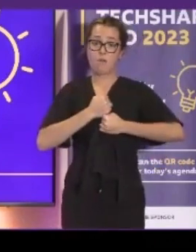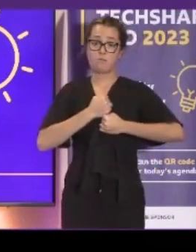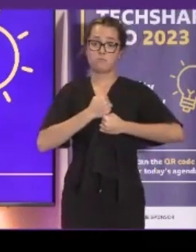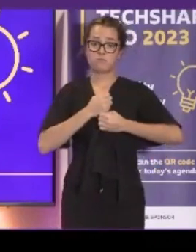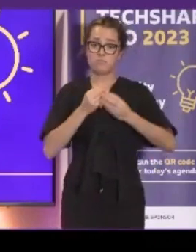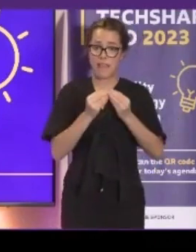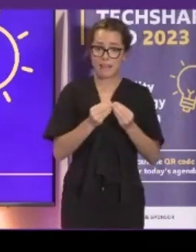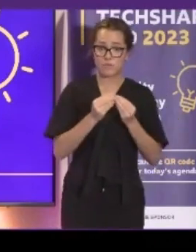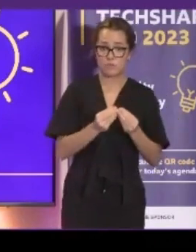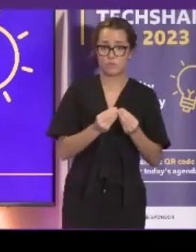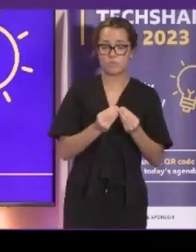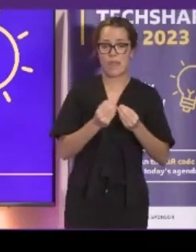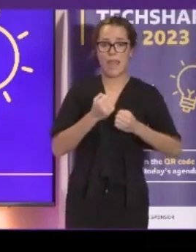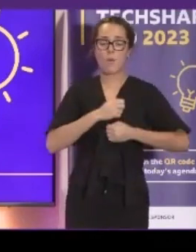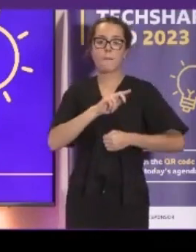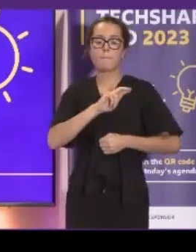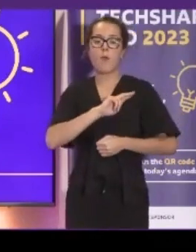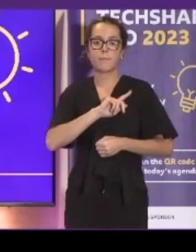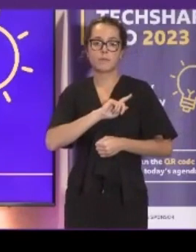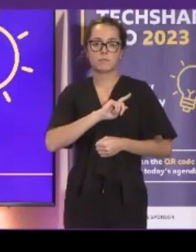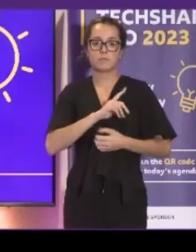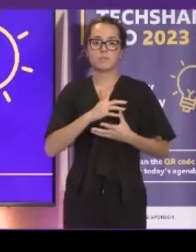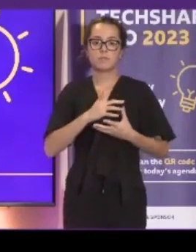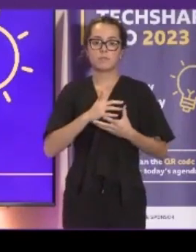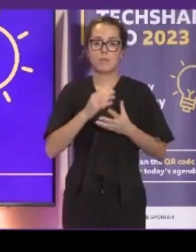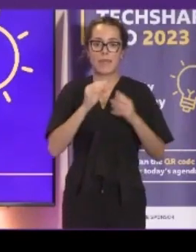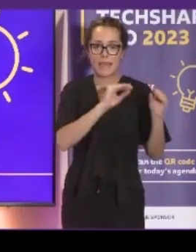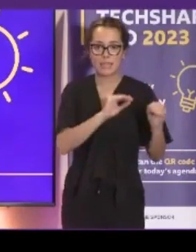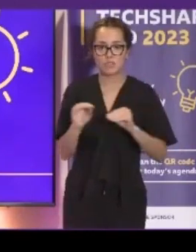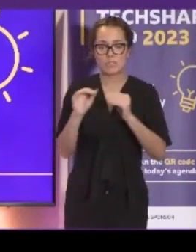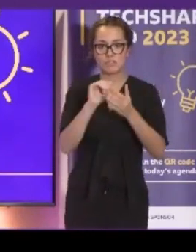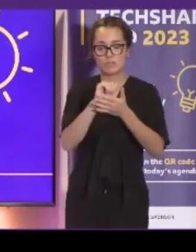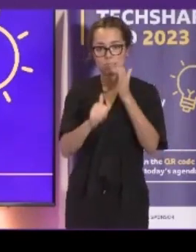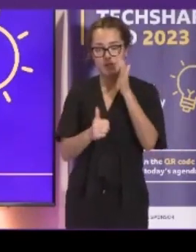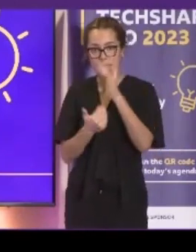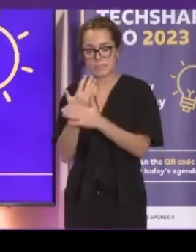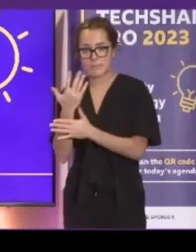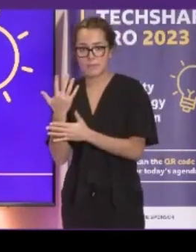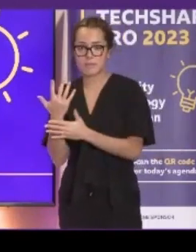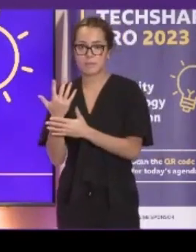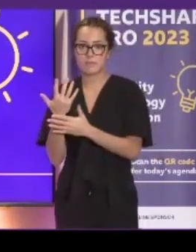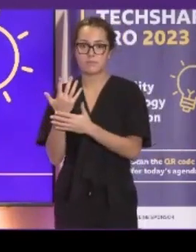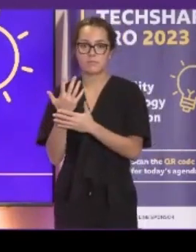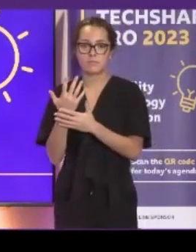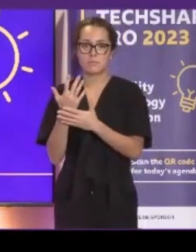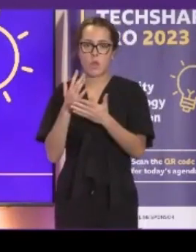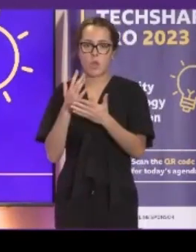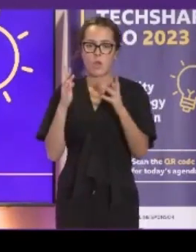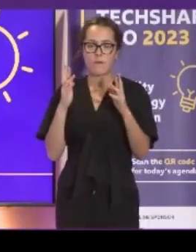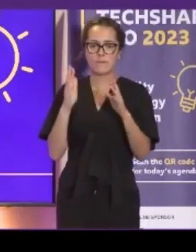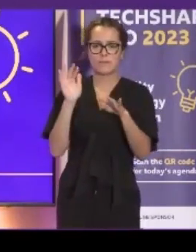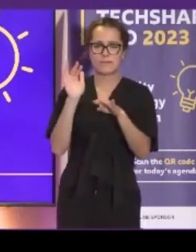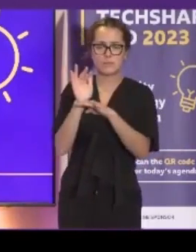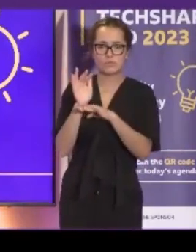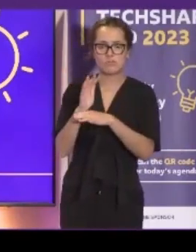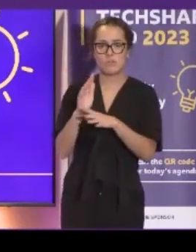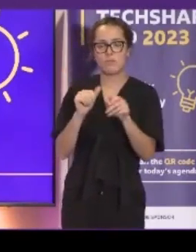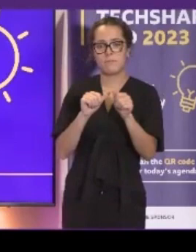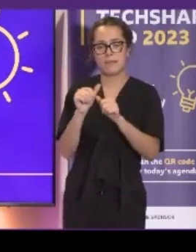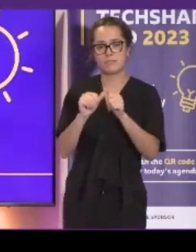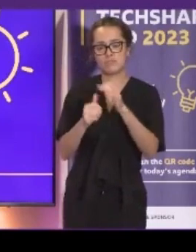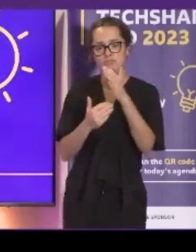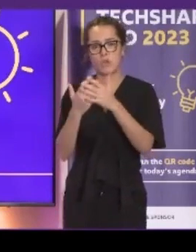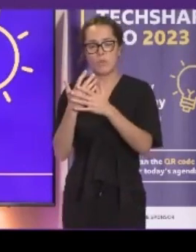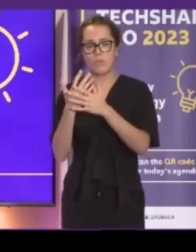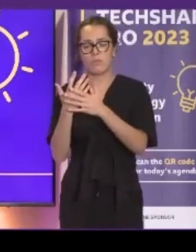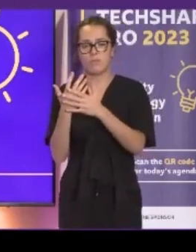people with their education and skills development, creating better chance for success and growth for them personally. We've